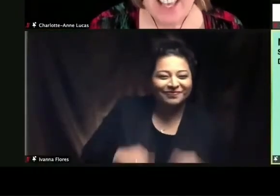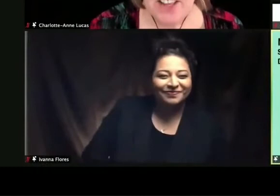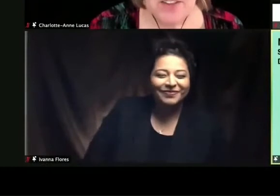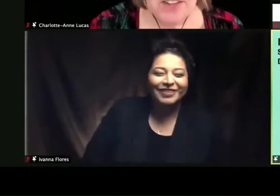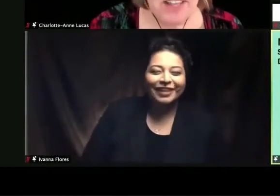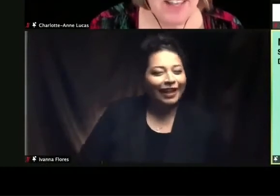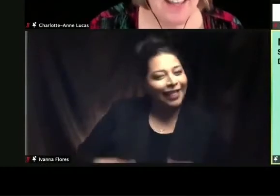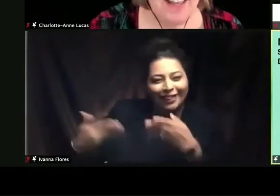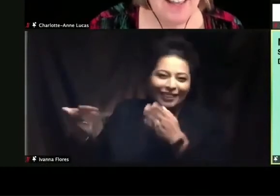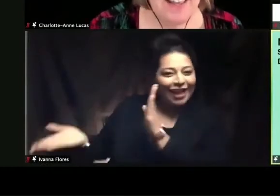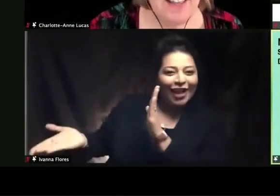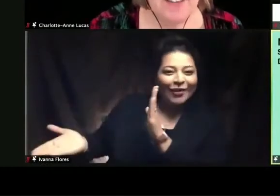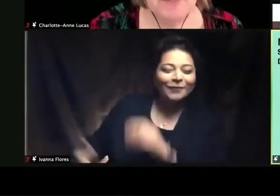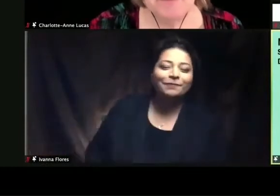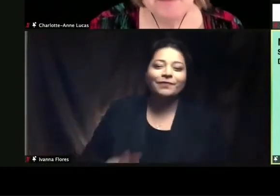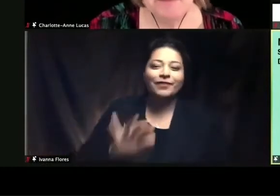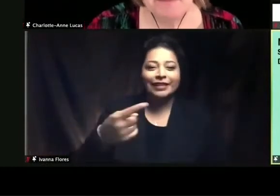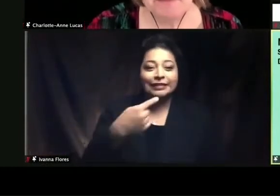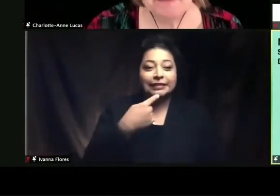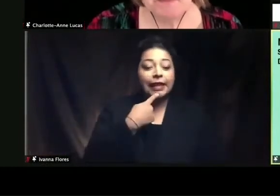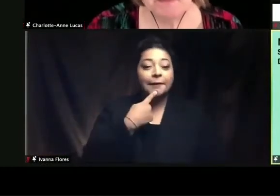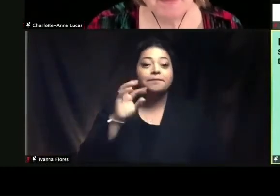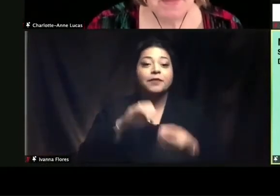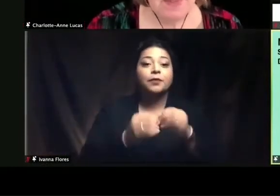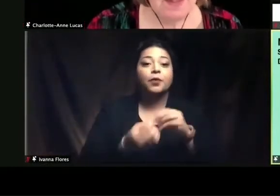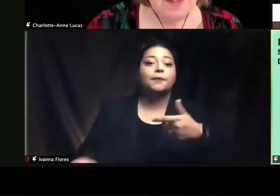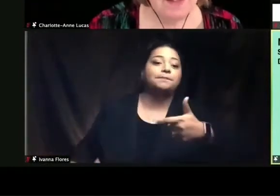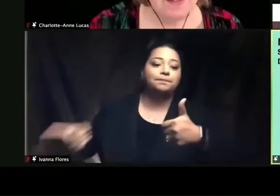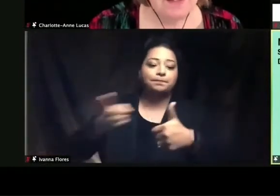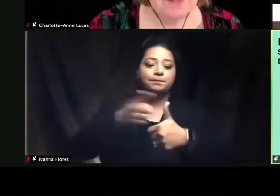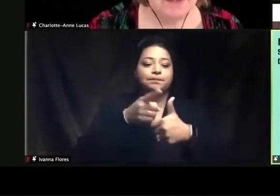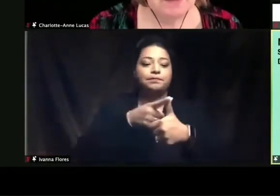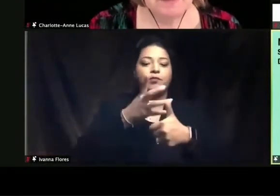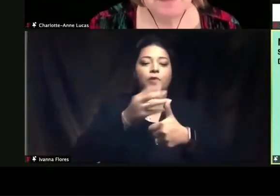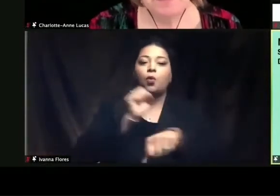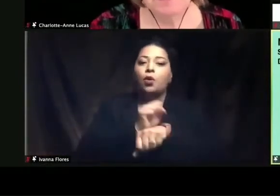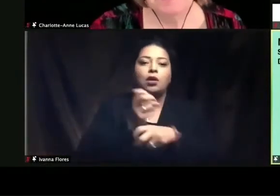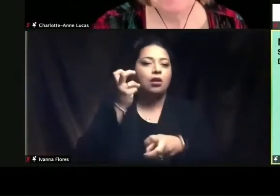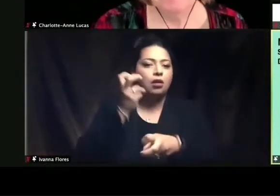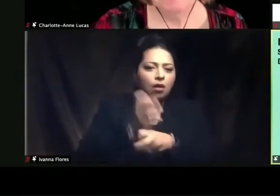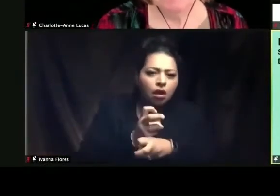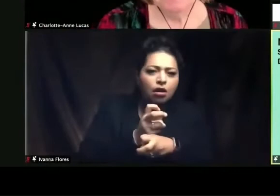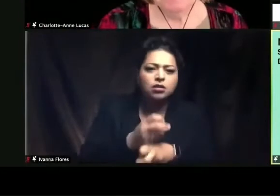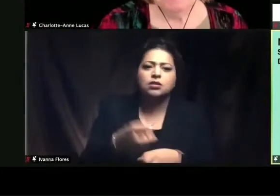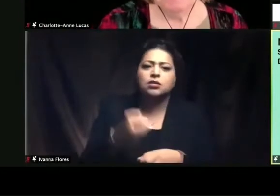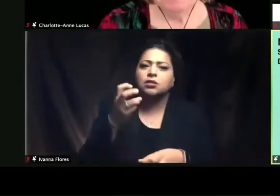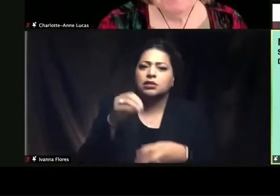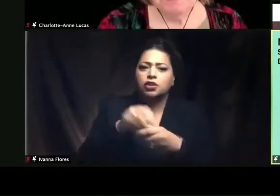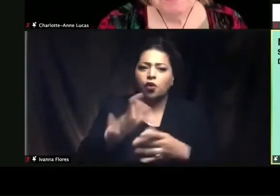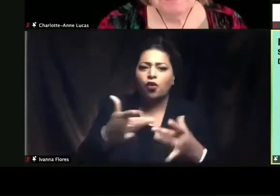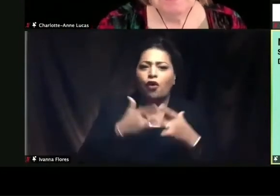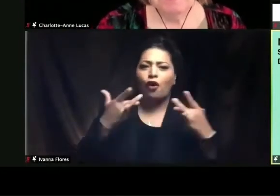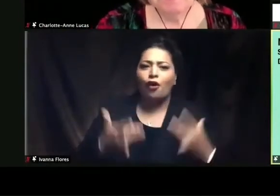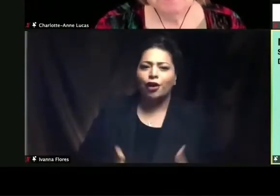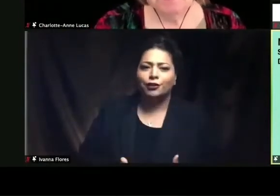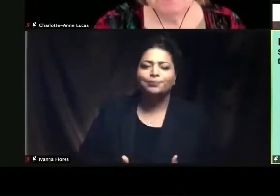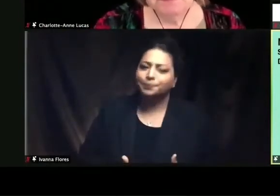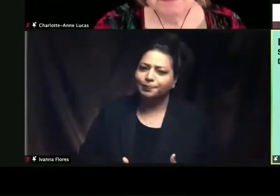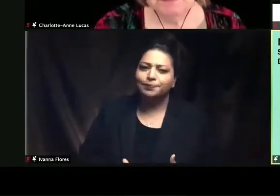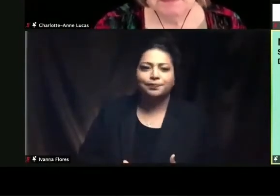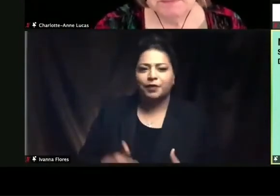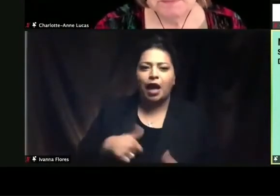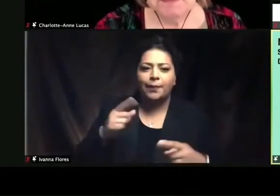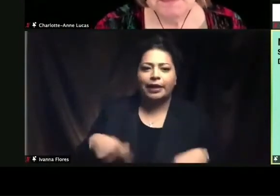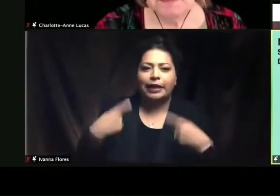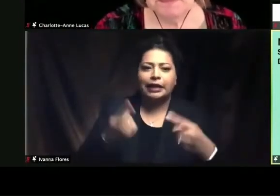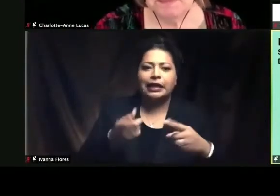There we go. Just like she said, number one on the ballot and working very hard to be number one in your heart. I've been in this